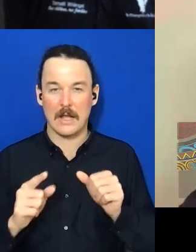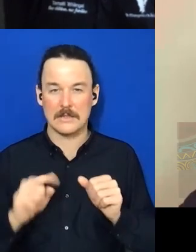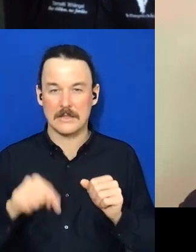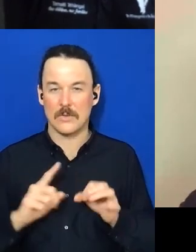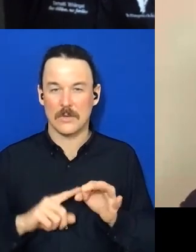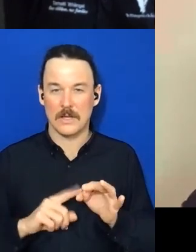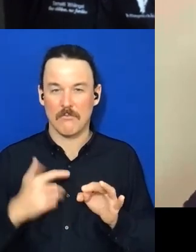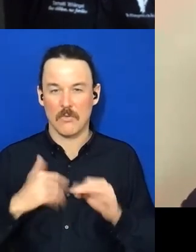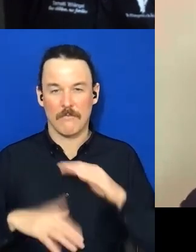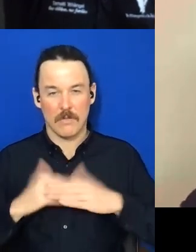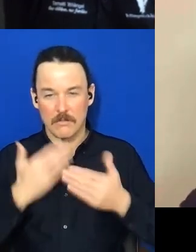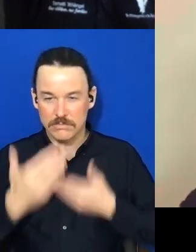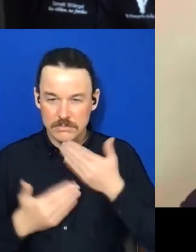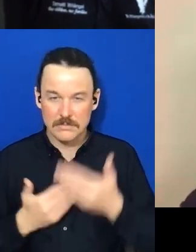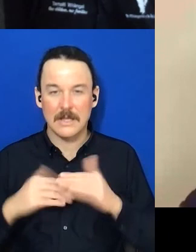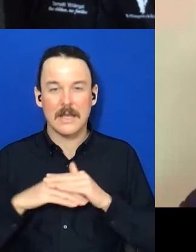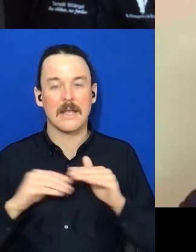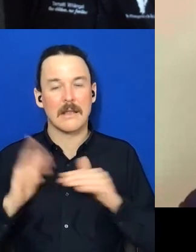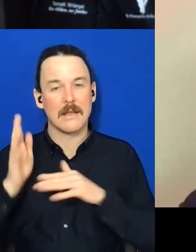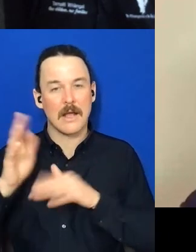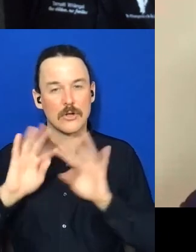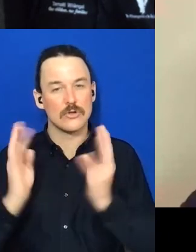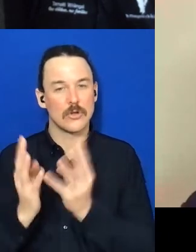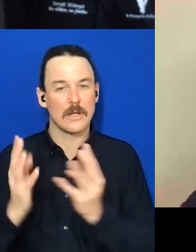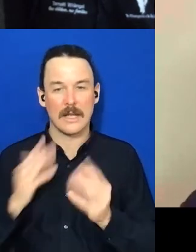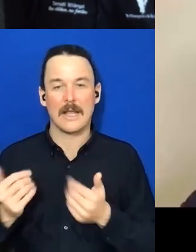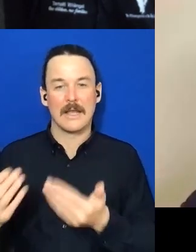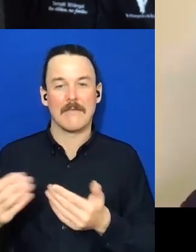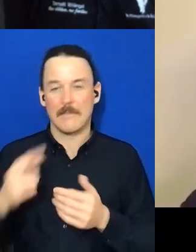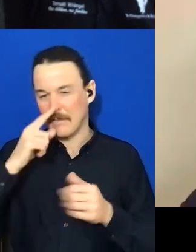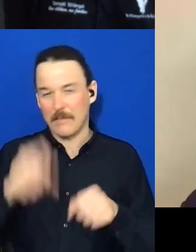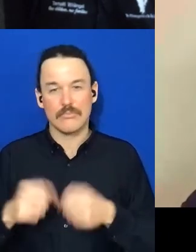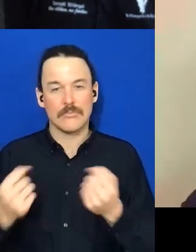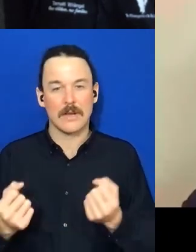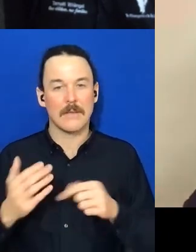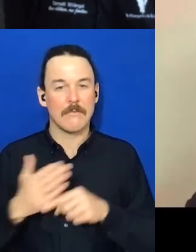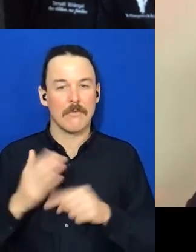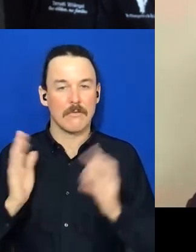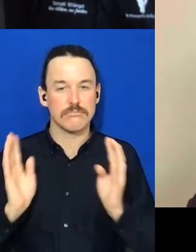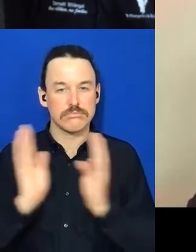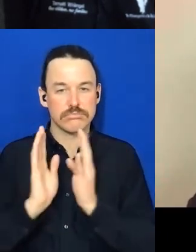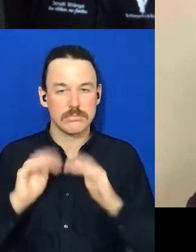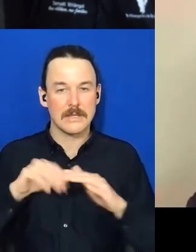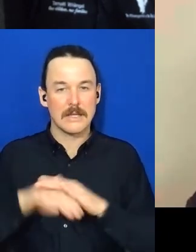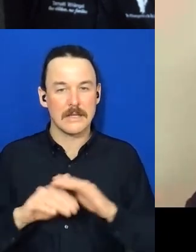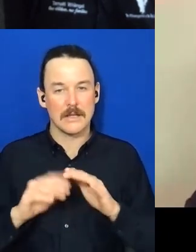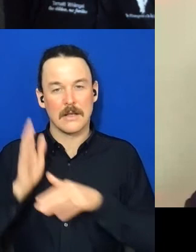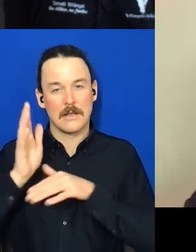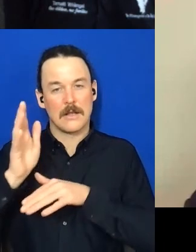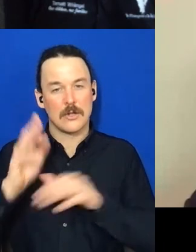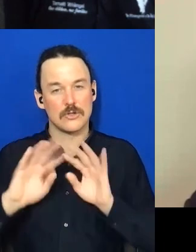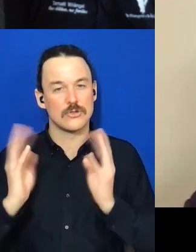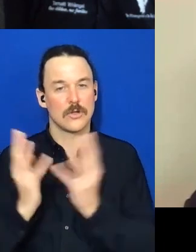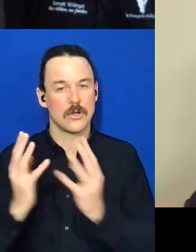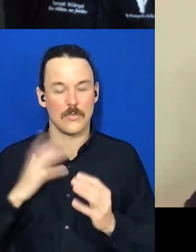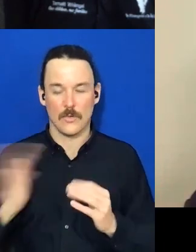other piece, I think, that's a real opportunity, is that we have our workers that can kind of walk in homes,